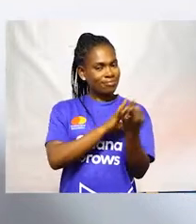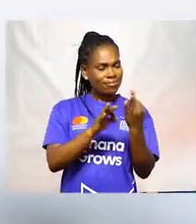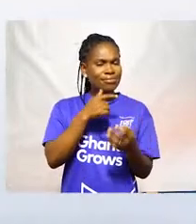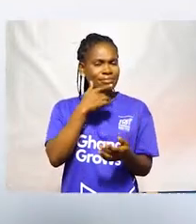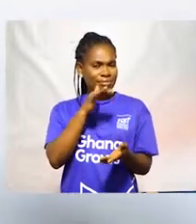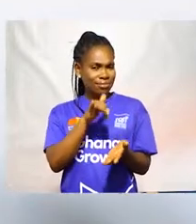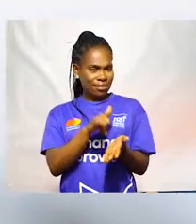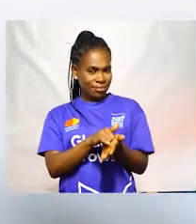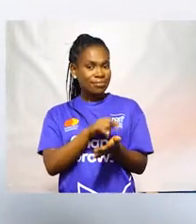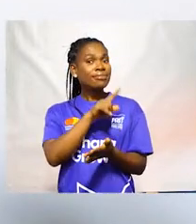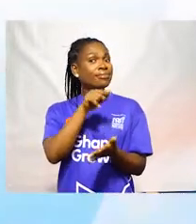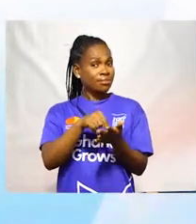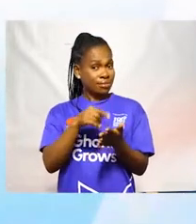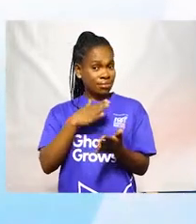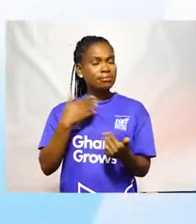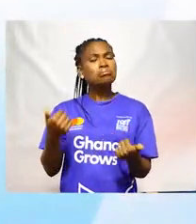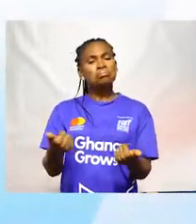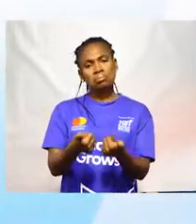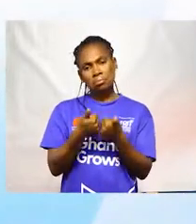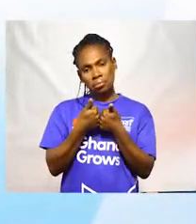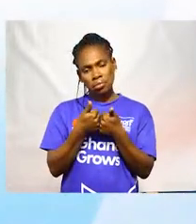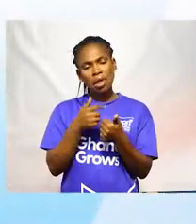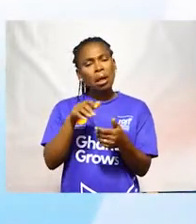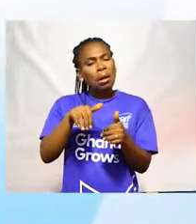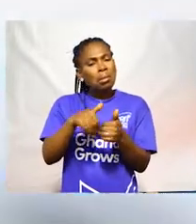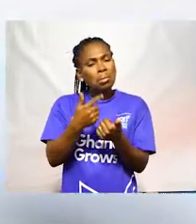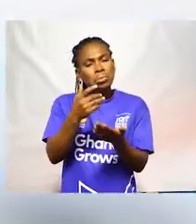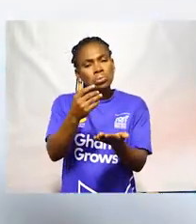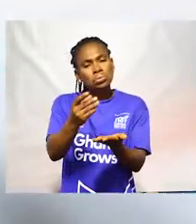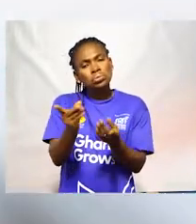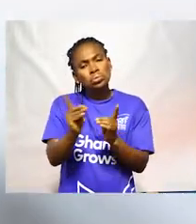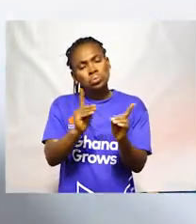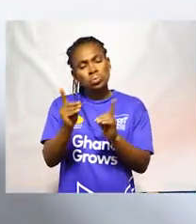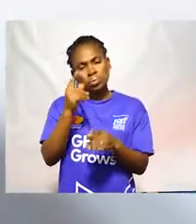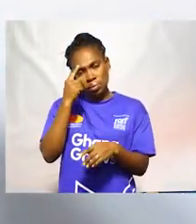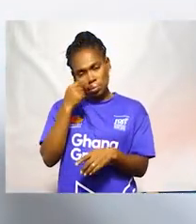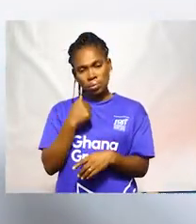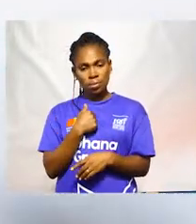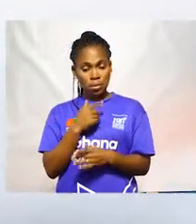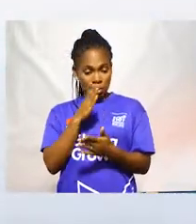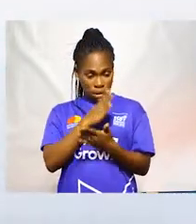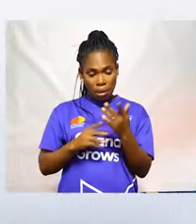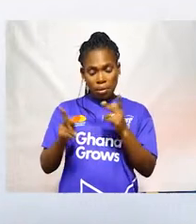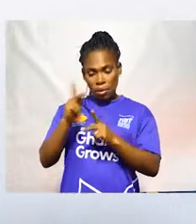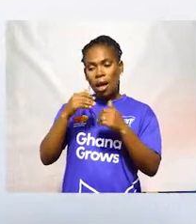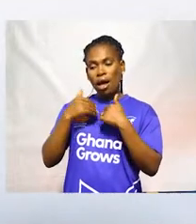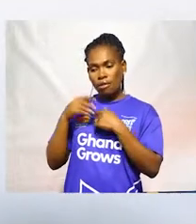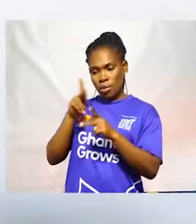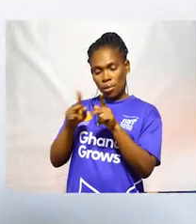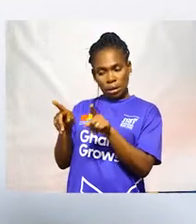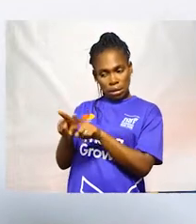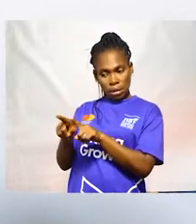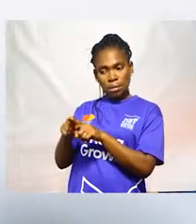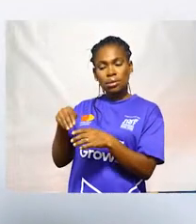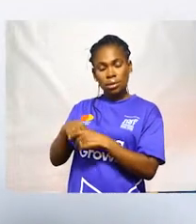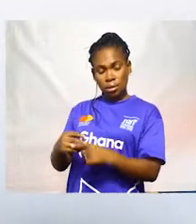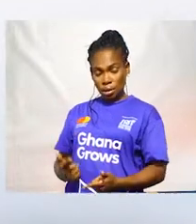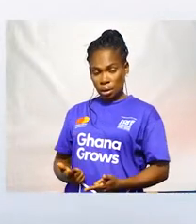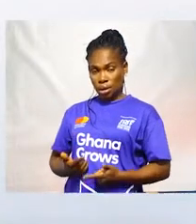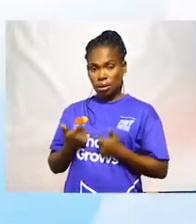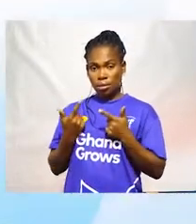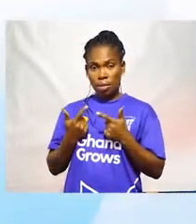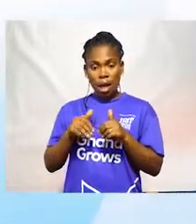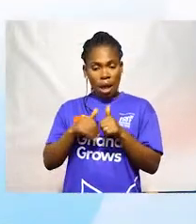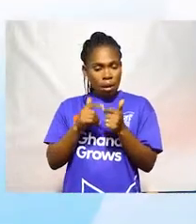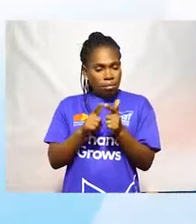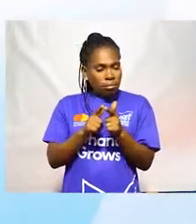that this is my challenge. What do you say? So some of us have people like that in our lives. How big is it? How